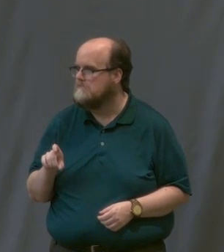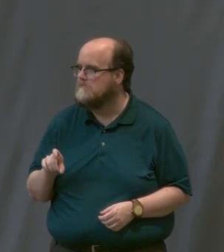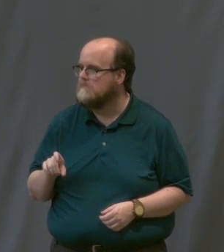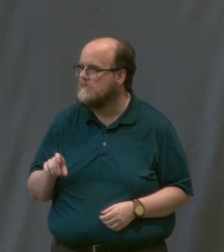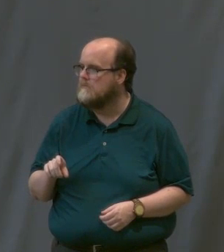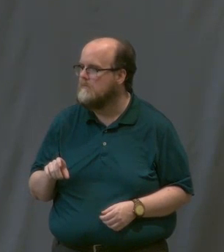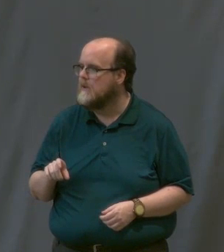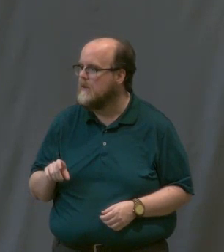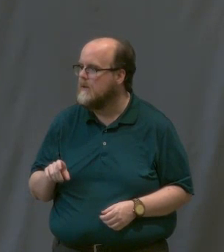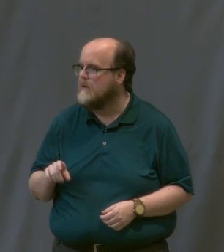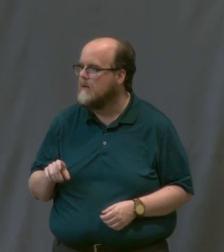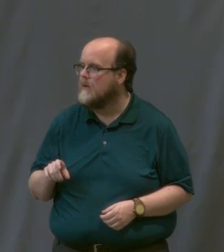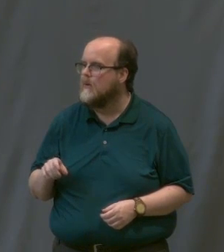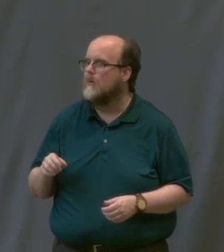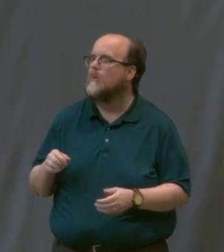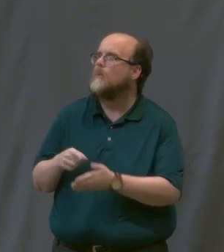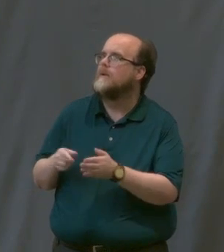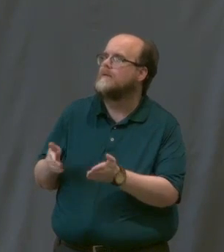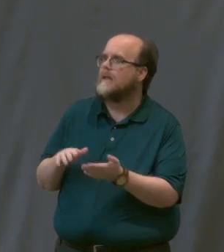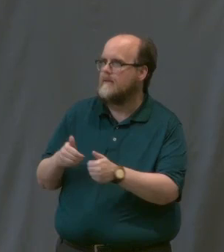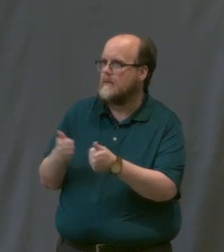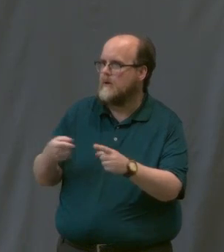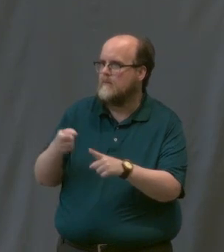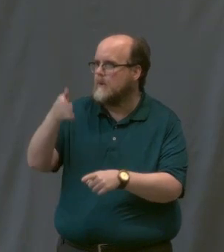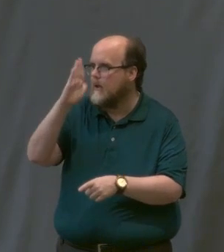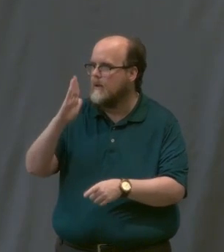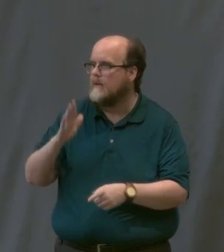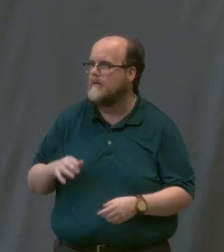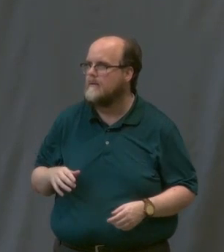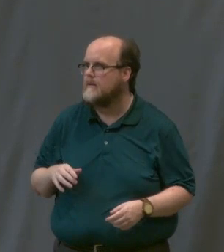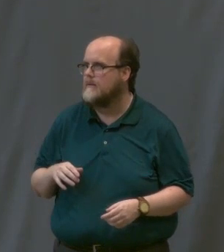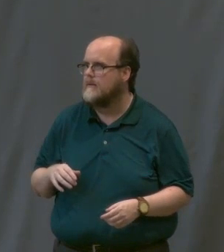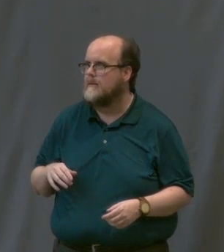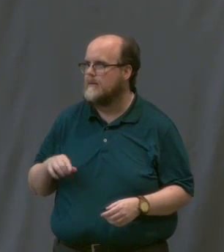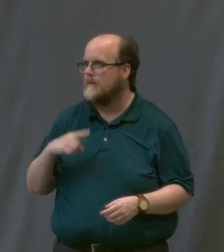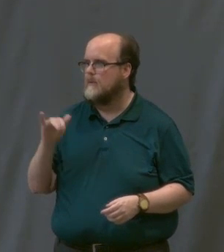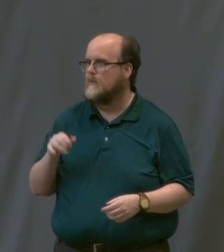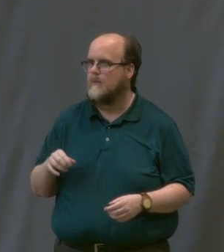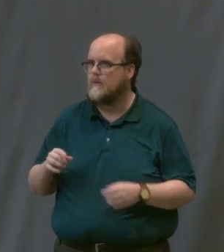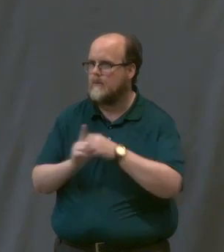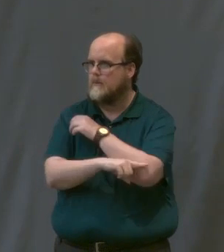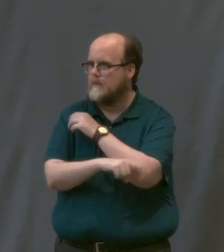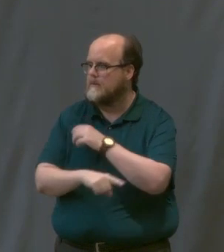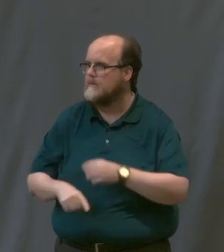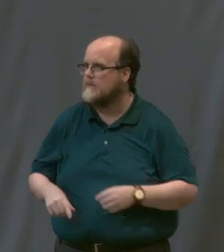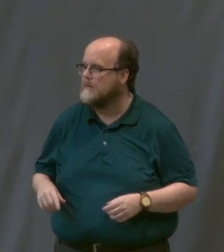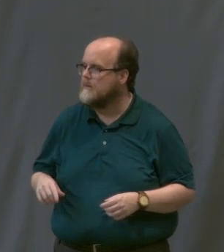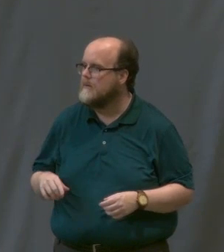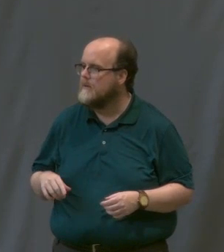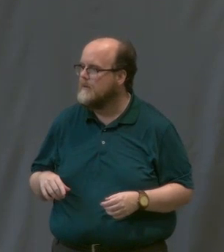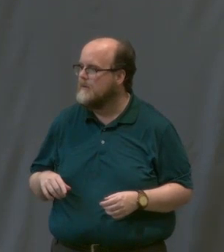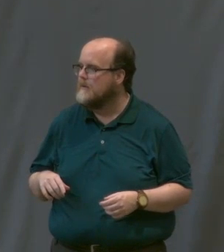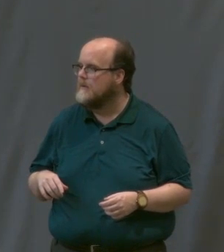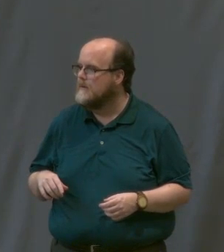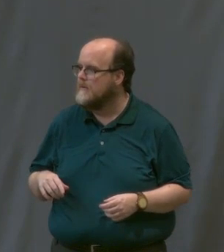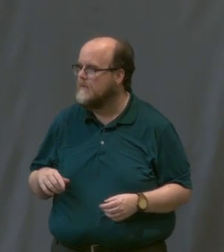What is death? I mean, separation from God and eternal damnation. That's